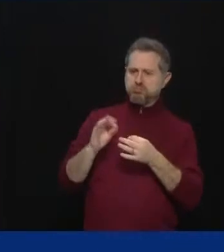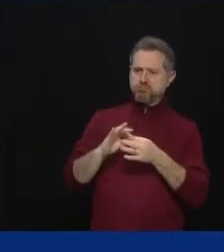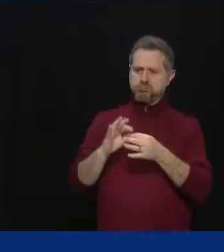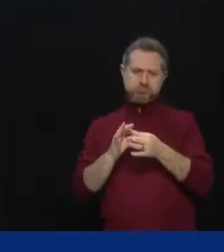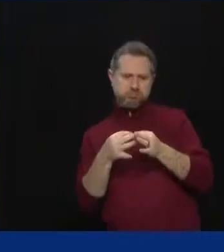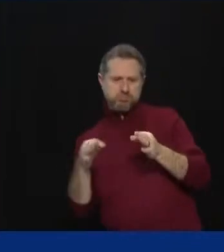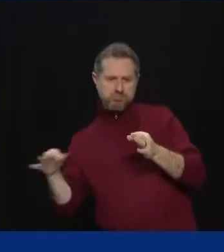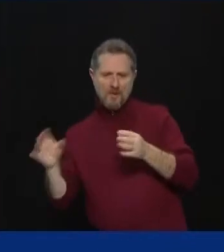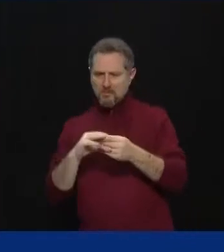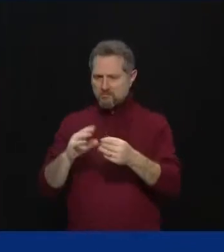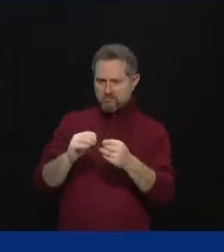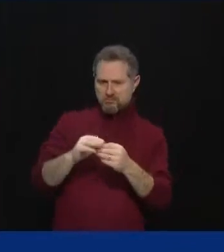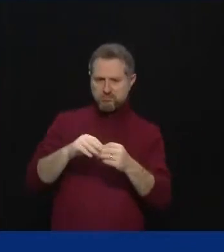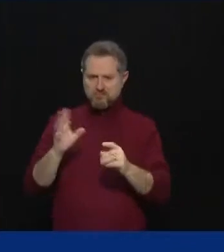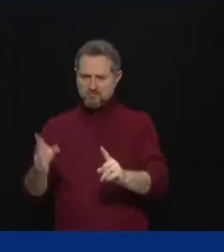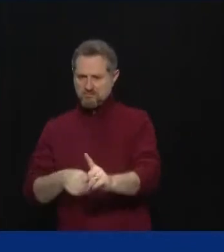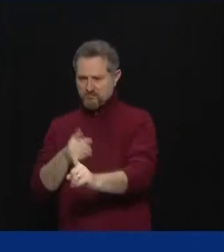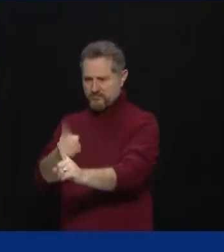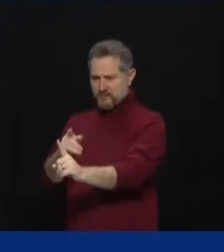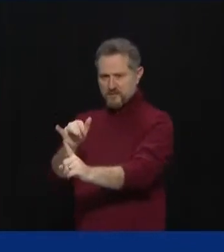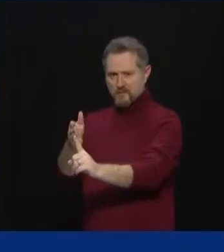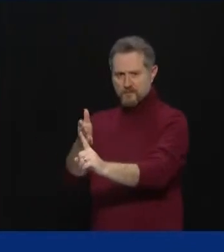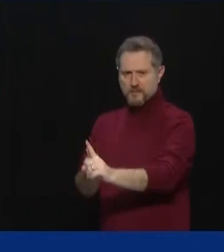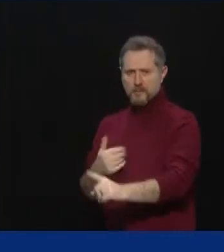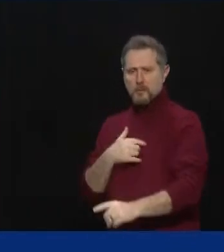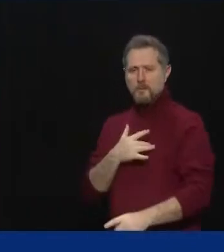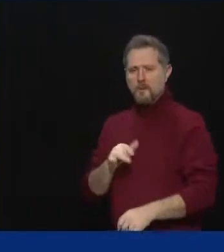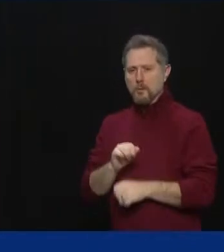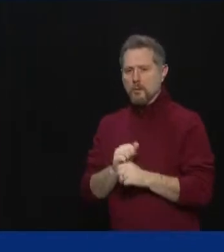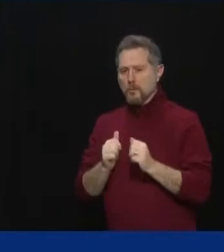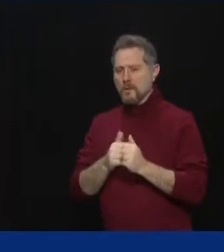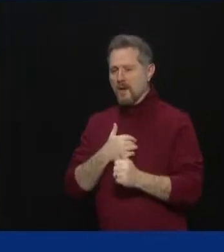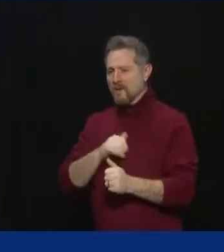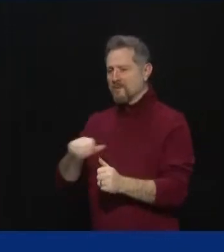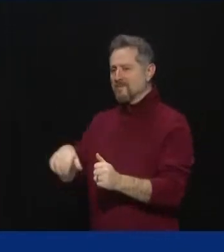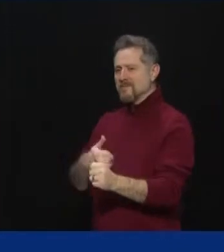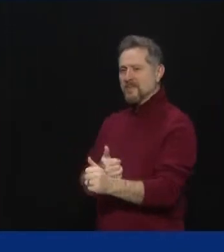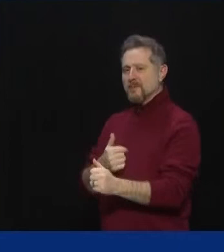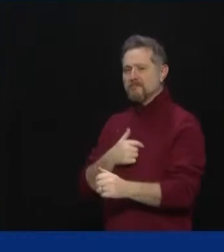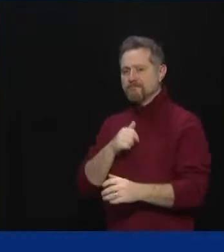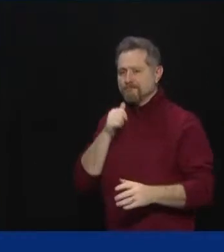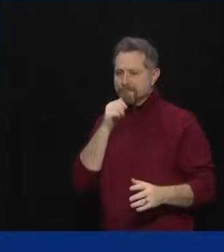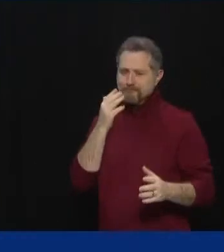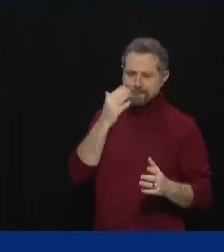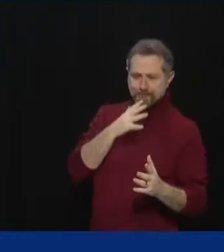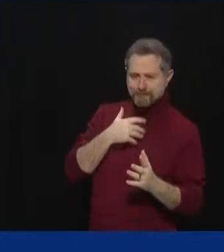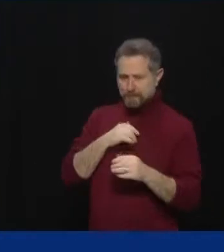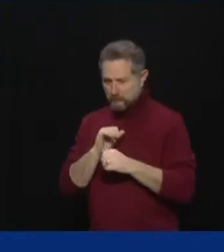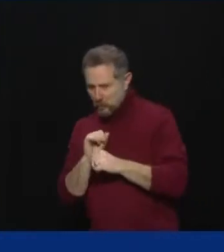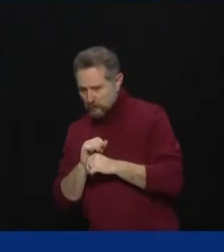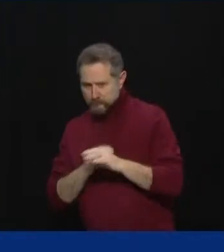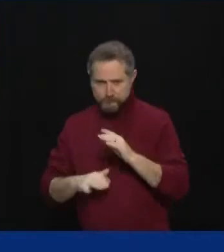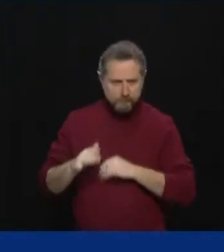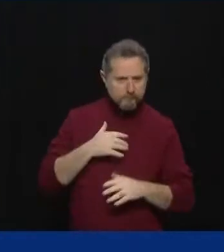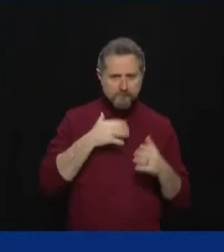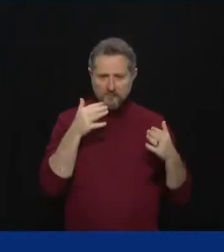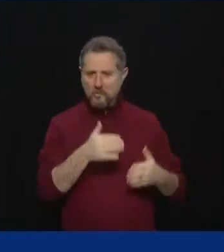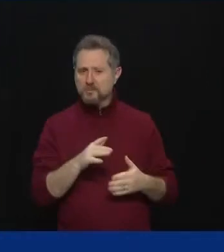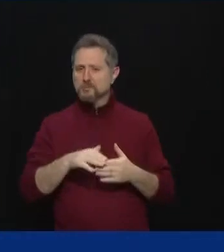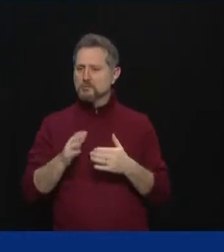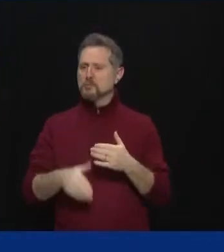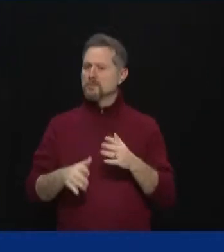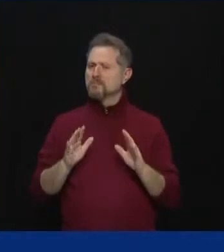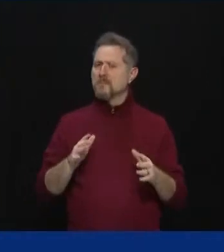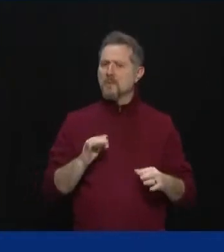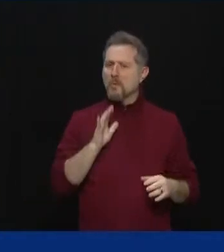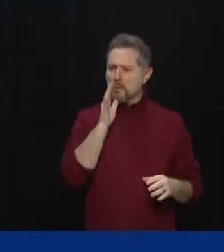more inclined to work behind the scenes and focus on results. And that is what I'm going to continue to do.